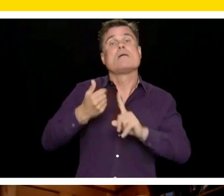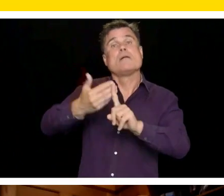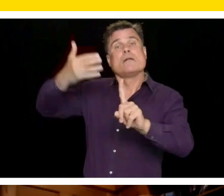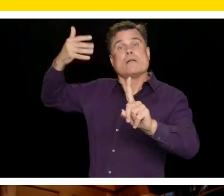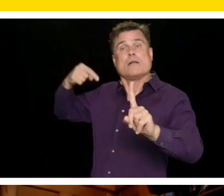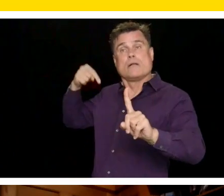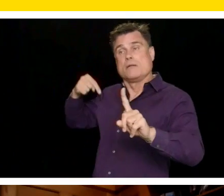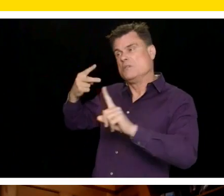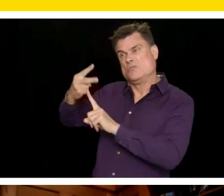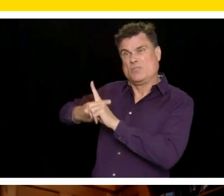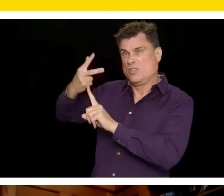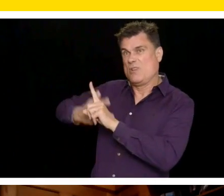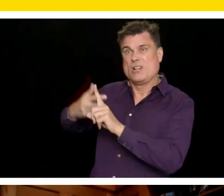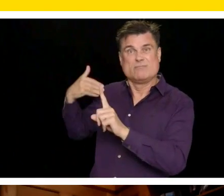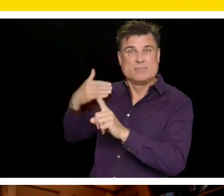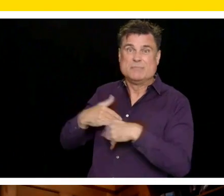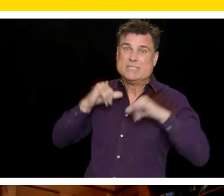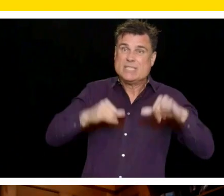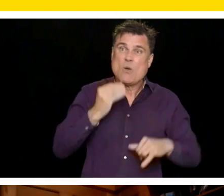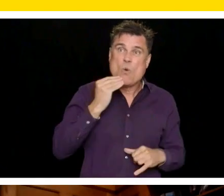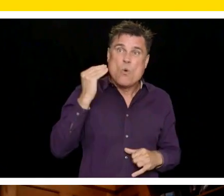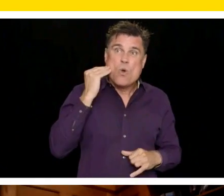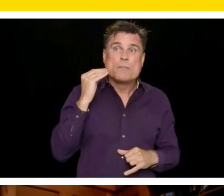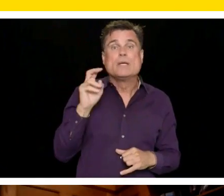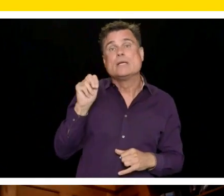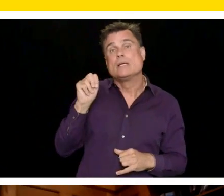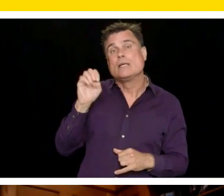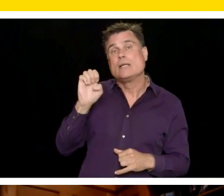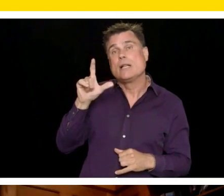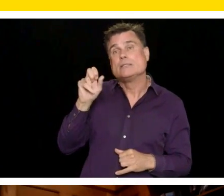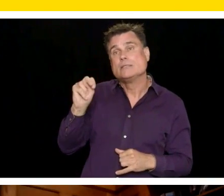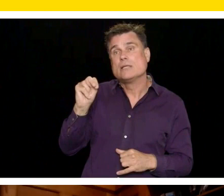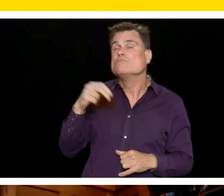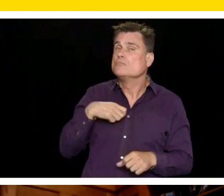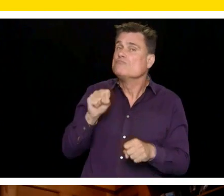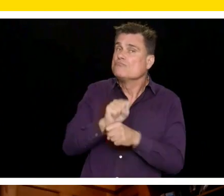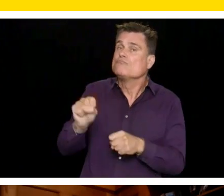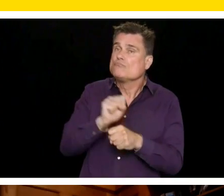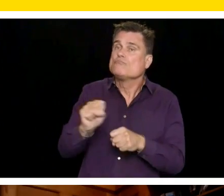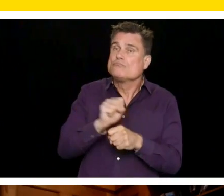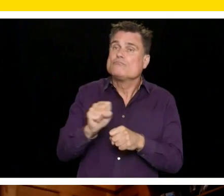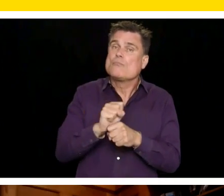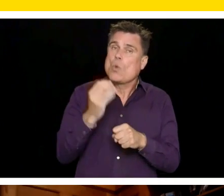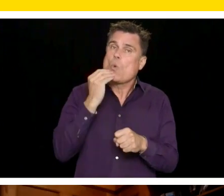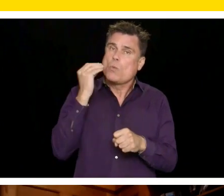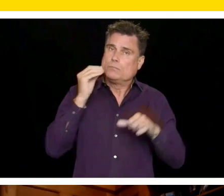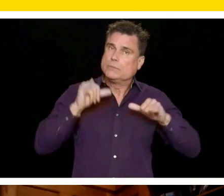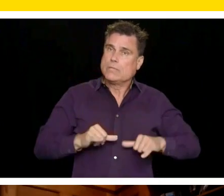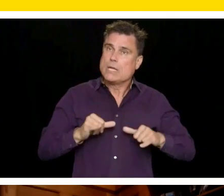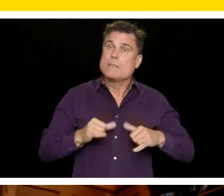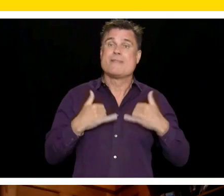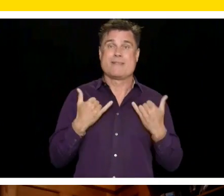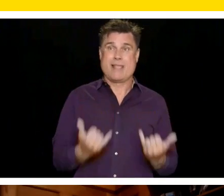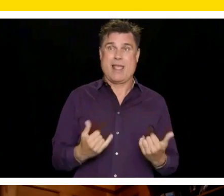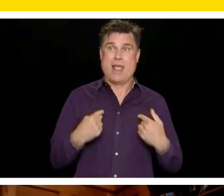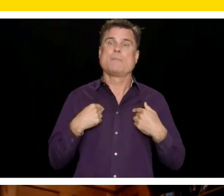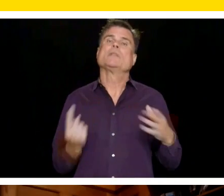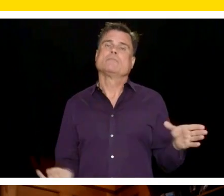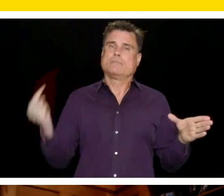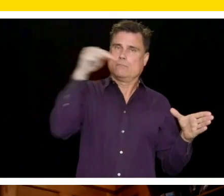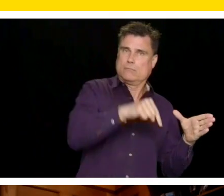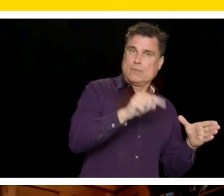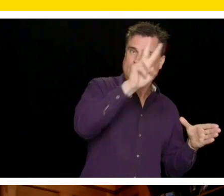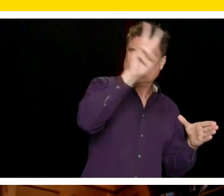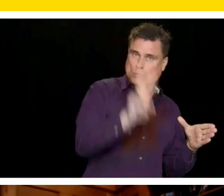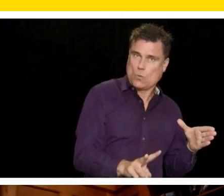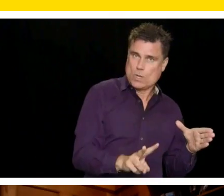in Victoria, on the signs that say this is a bike path or a walking path. And there's people as